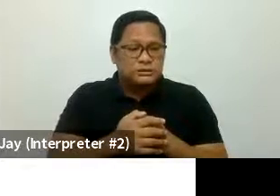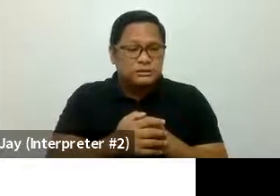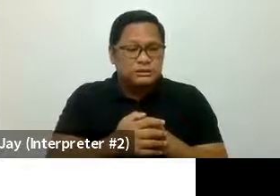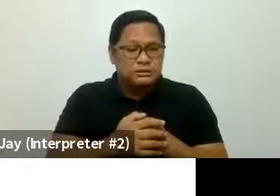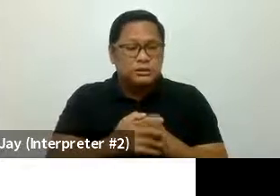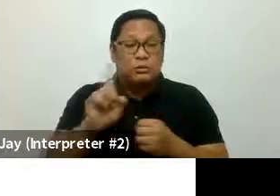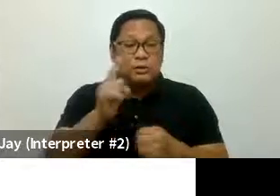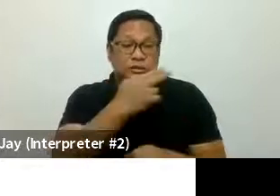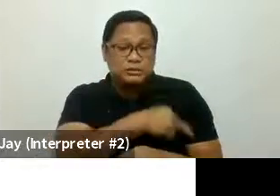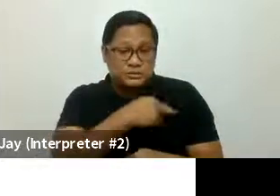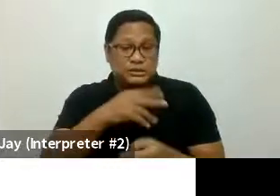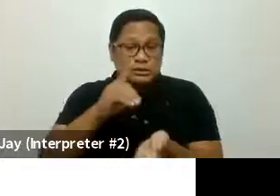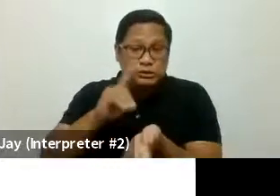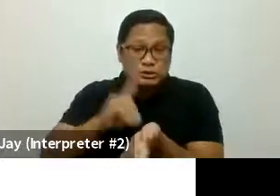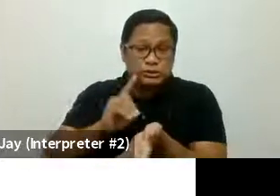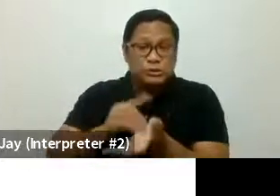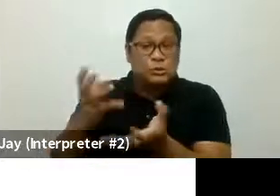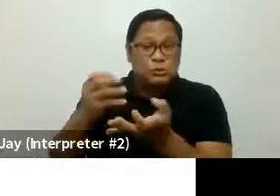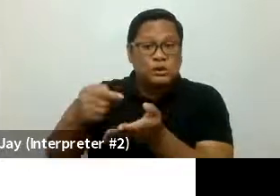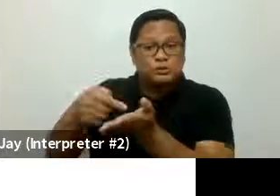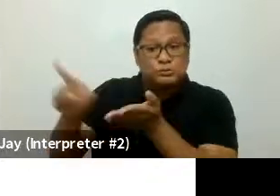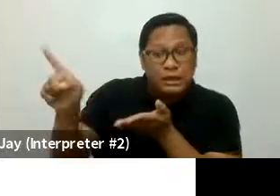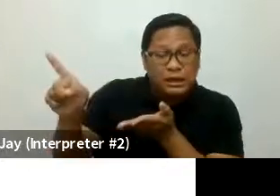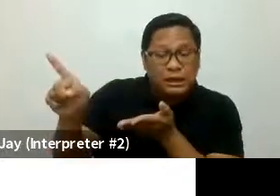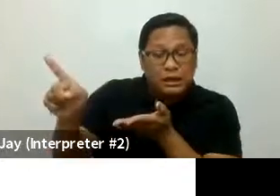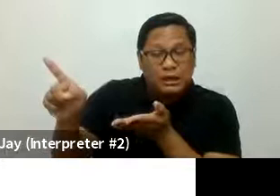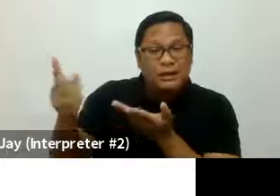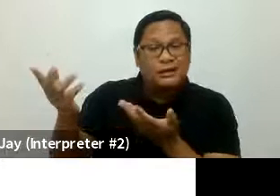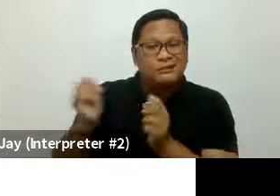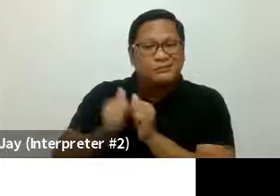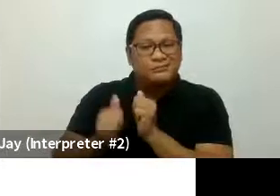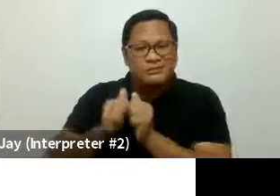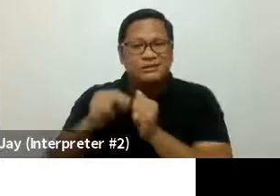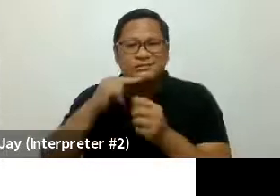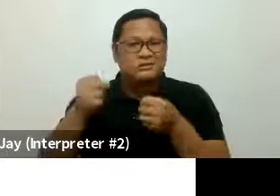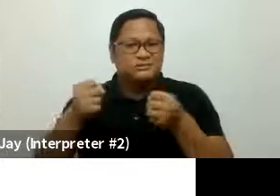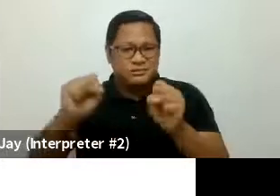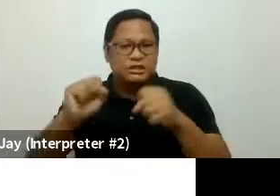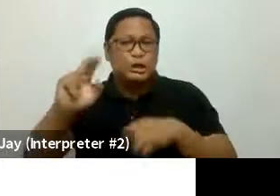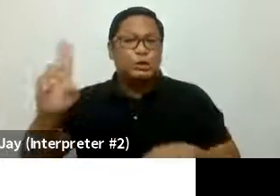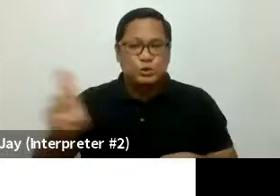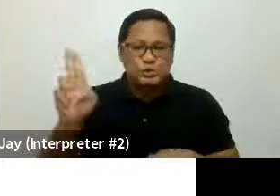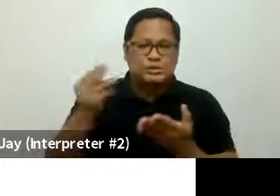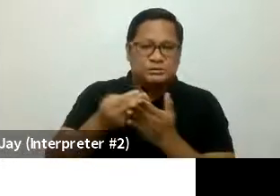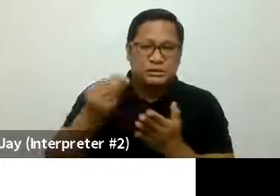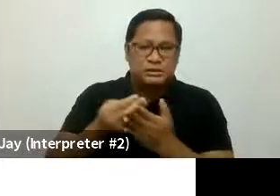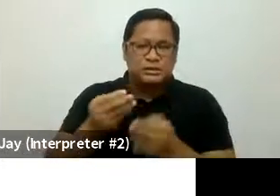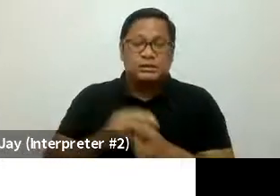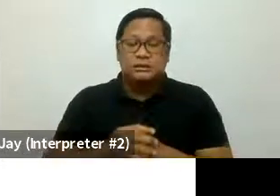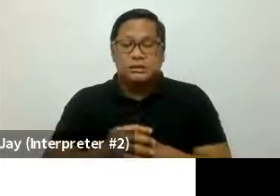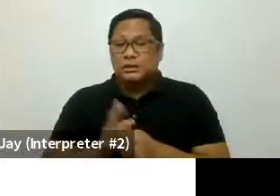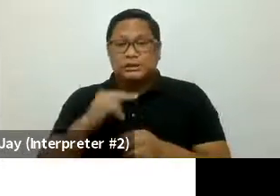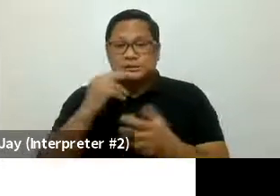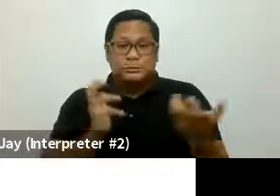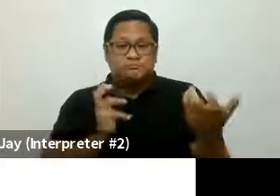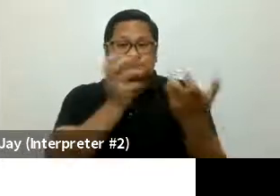the hospitals and doctors wants to charge. It also means that you strategically use the money. Okay, so this is not designed